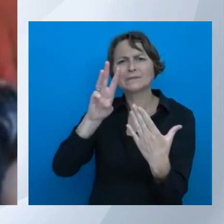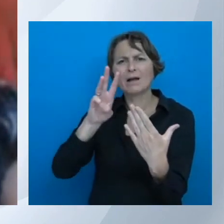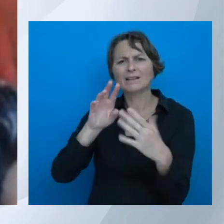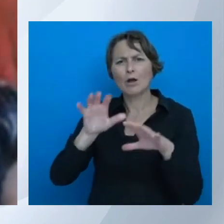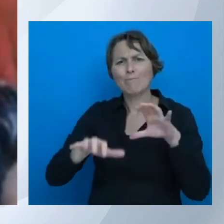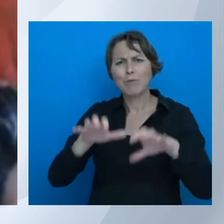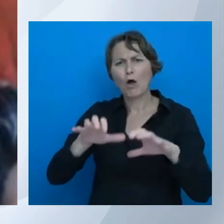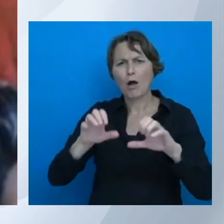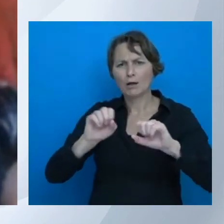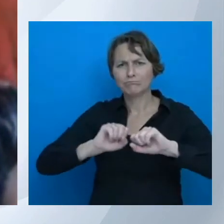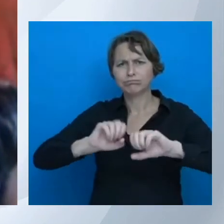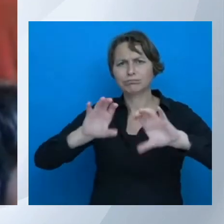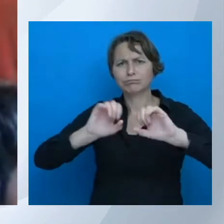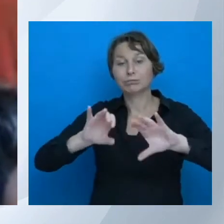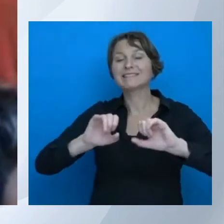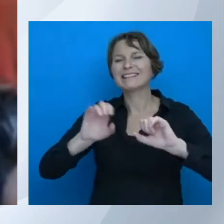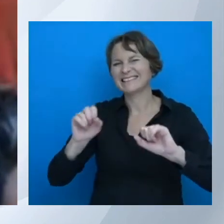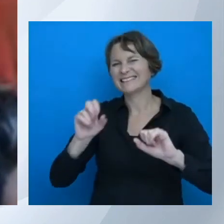very carefully.